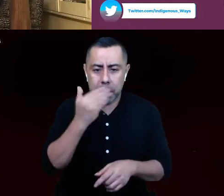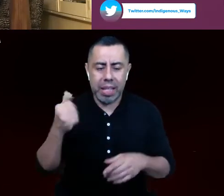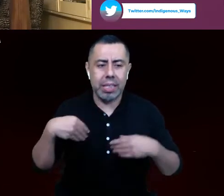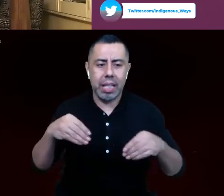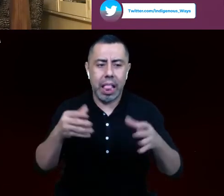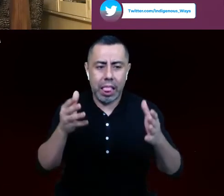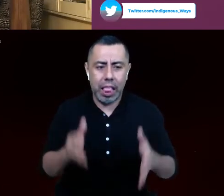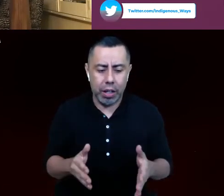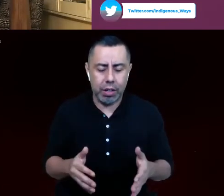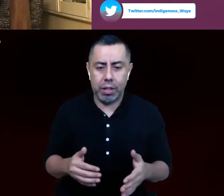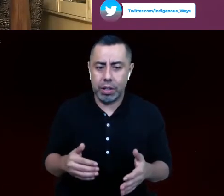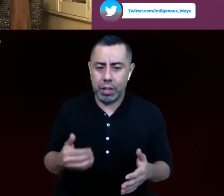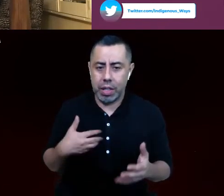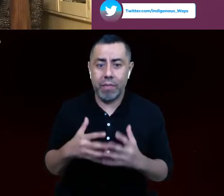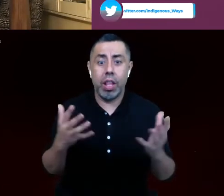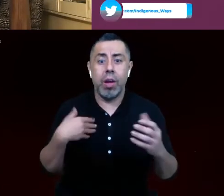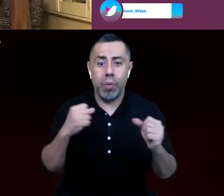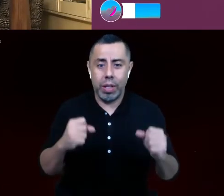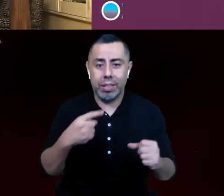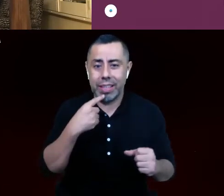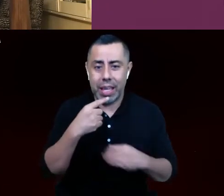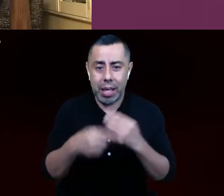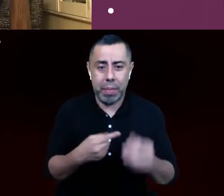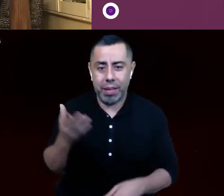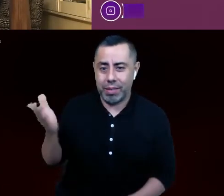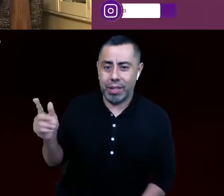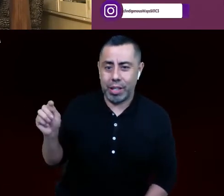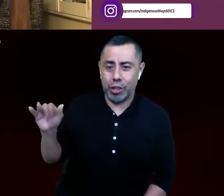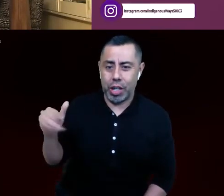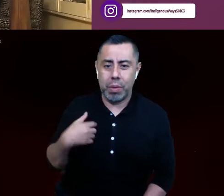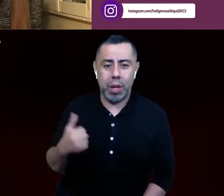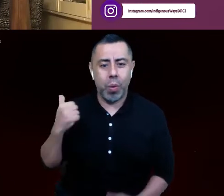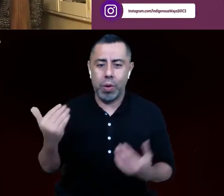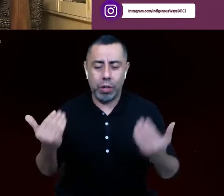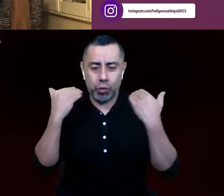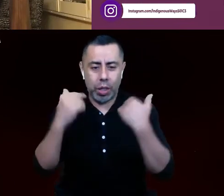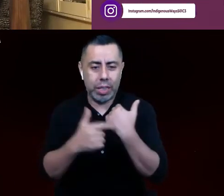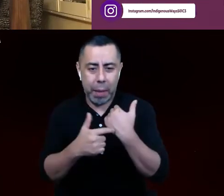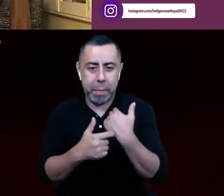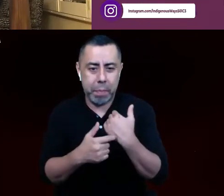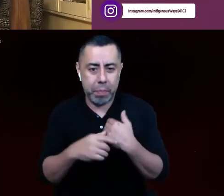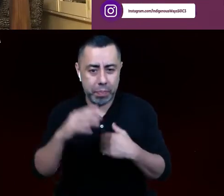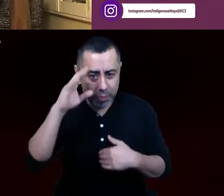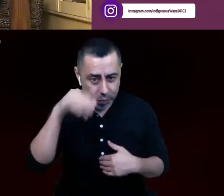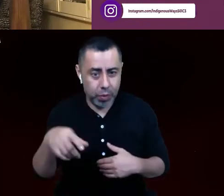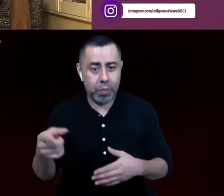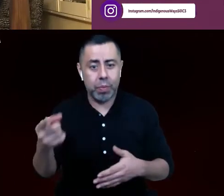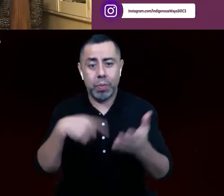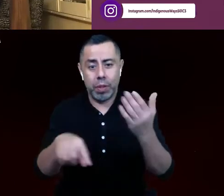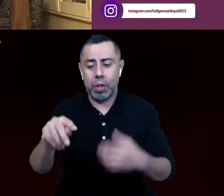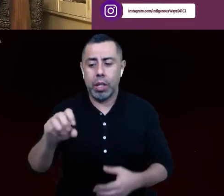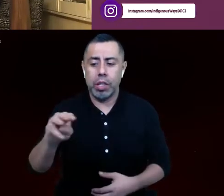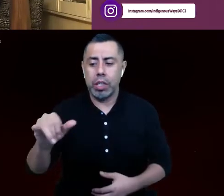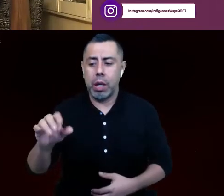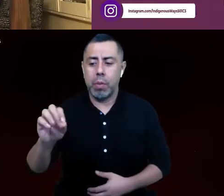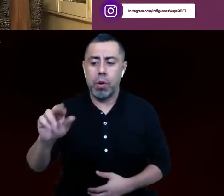there's a lot to say about Tommy Orange, but I won't take up too much time, just to let you all know that Tommy Orange will be with us next Wednesday. Thank